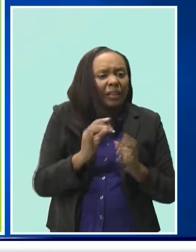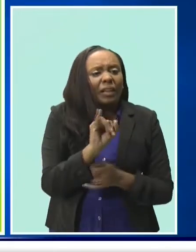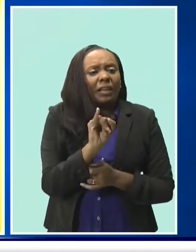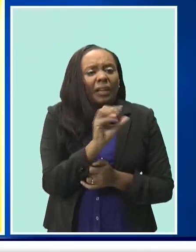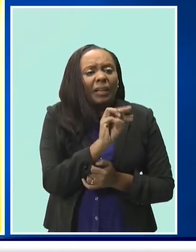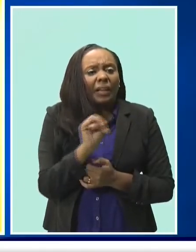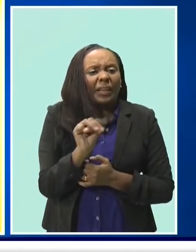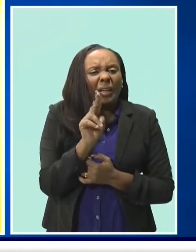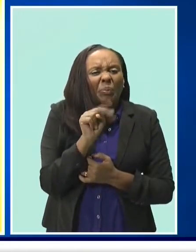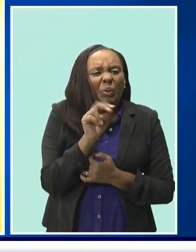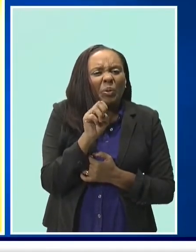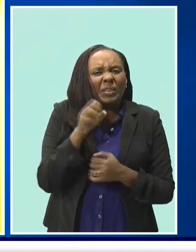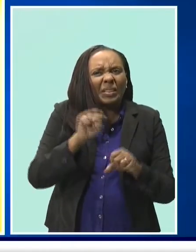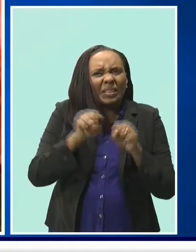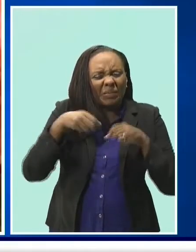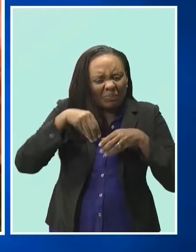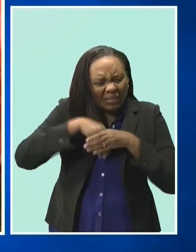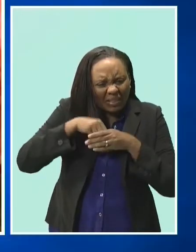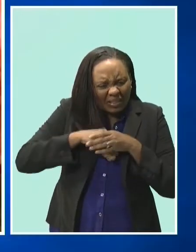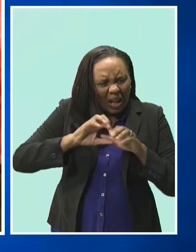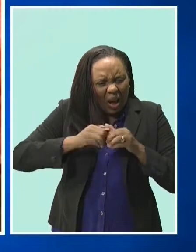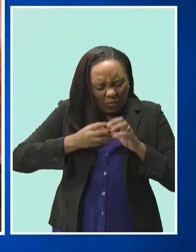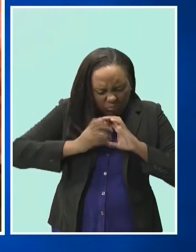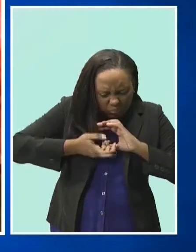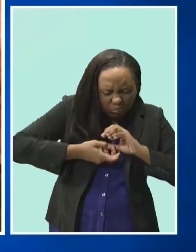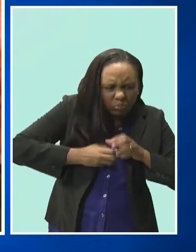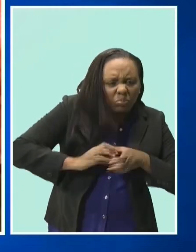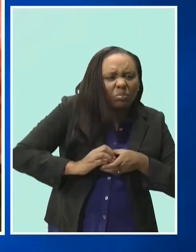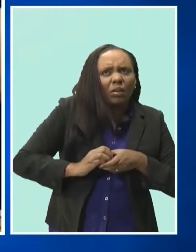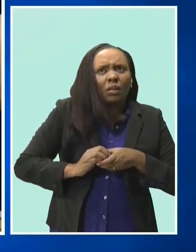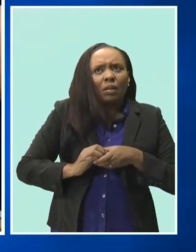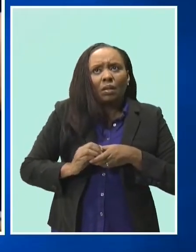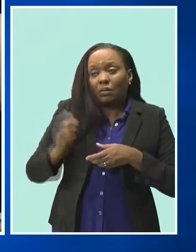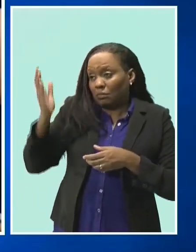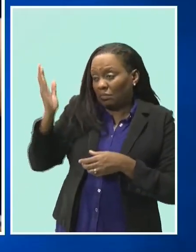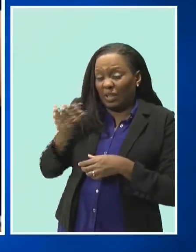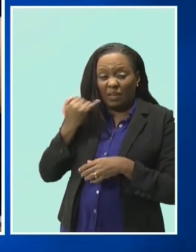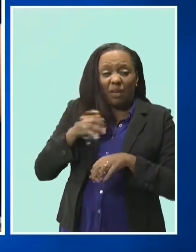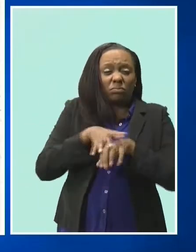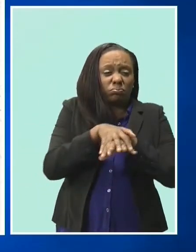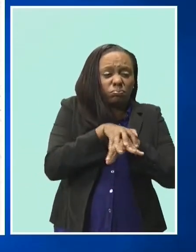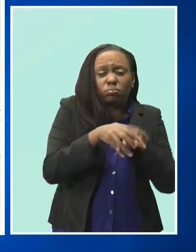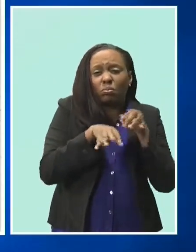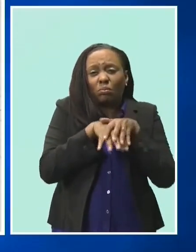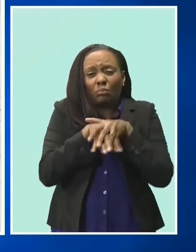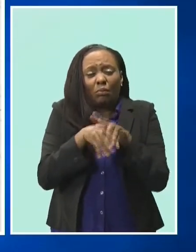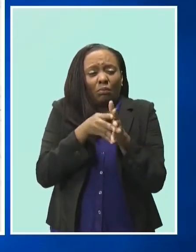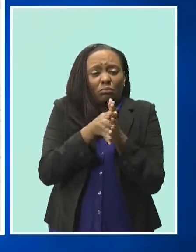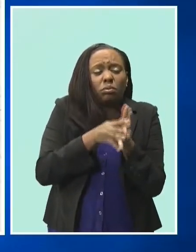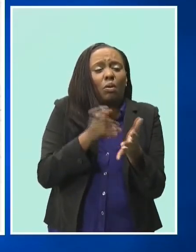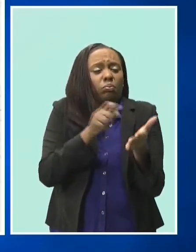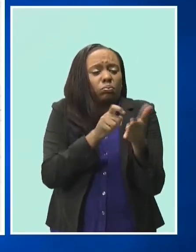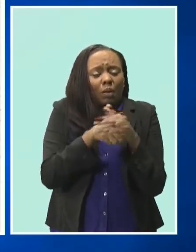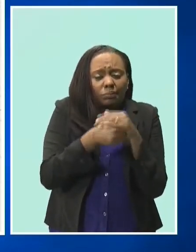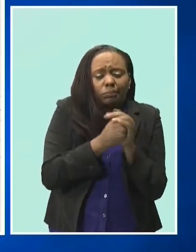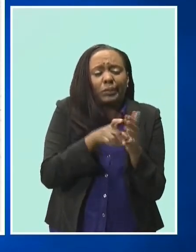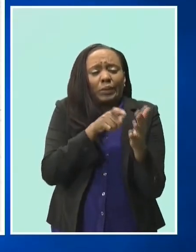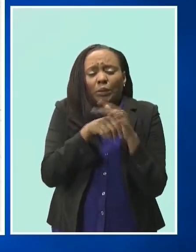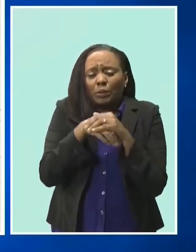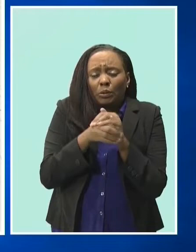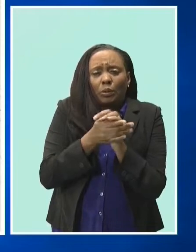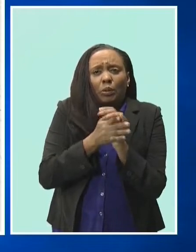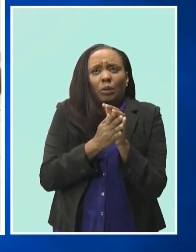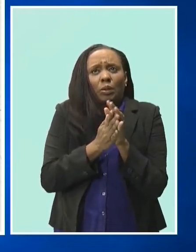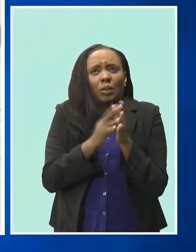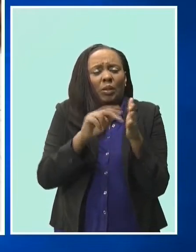out important functions. Dermatologist Andrew Ford says excessive hand washing or use of hand sanitizers can break down